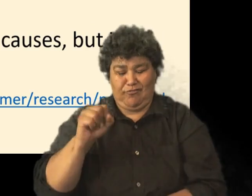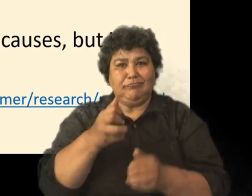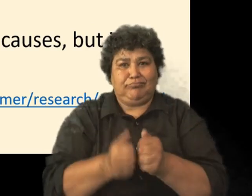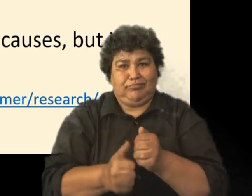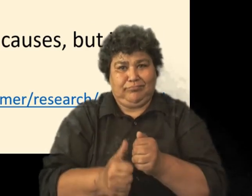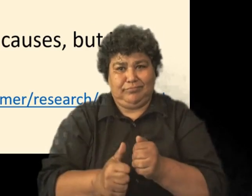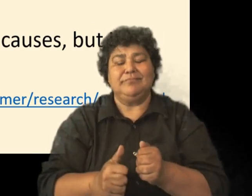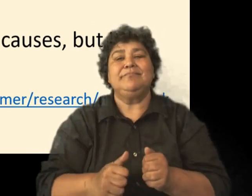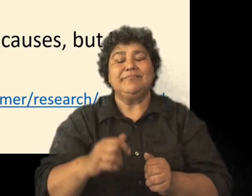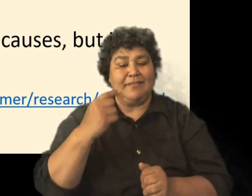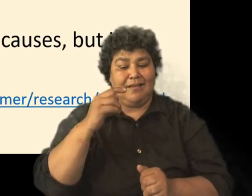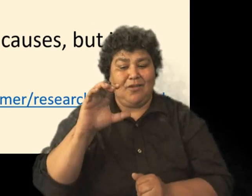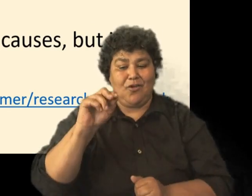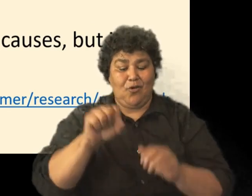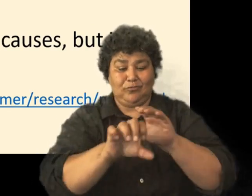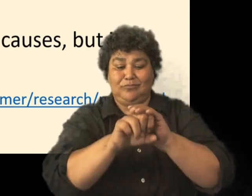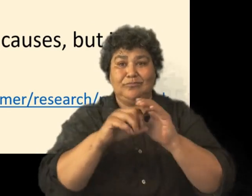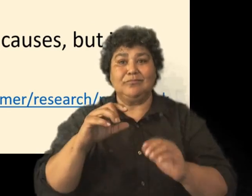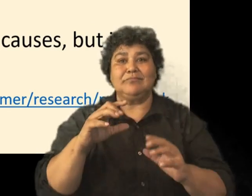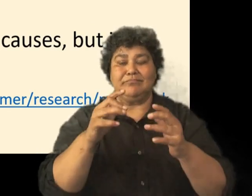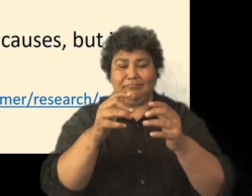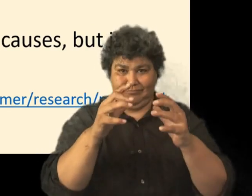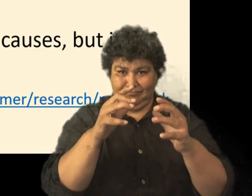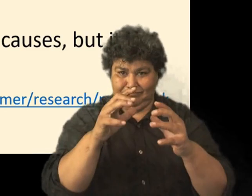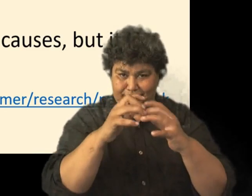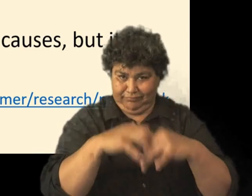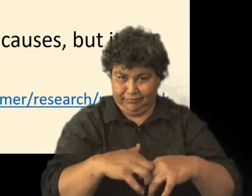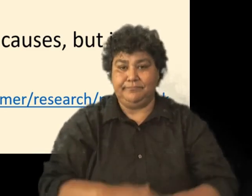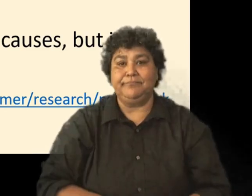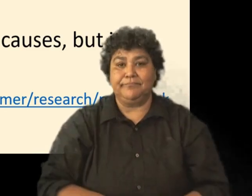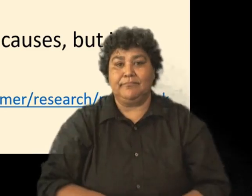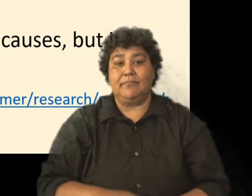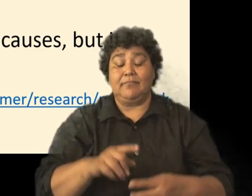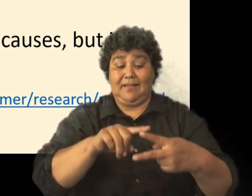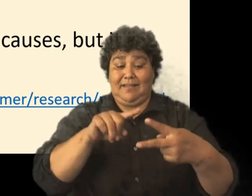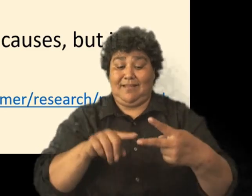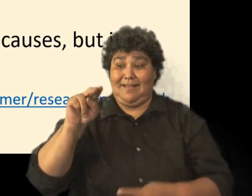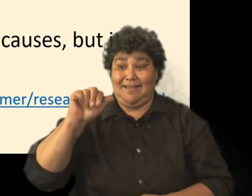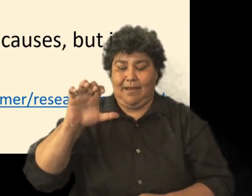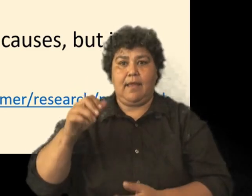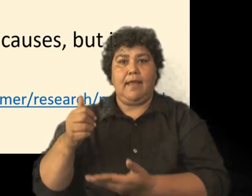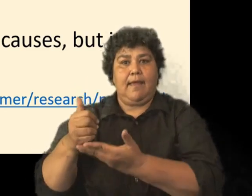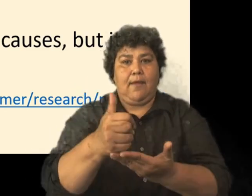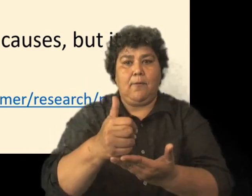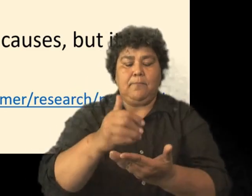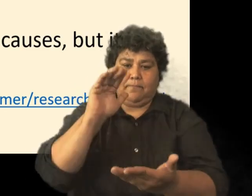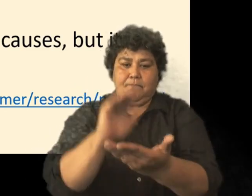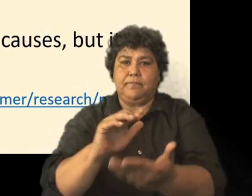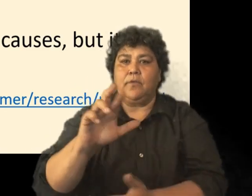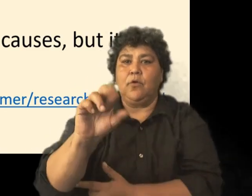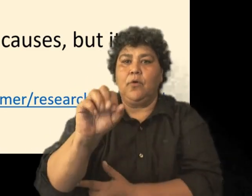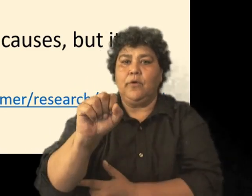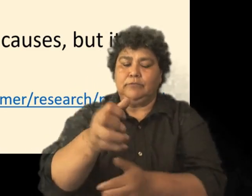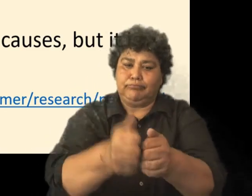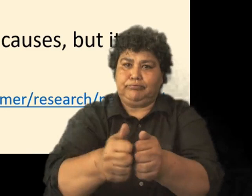NAC is a strong antioxidant that reduces oxidative damage. NAC Attack is a